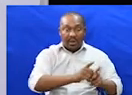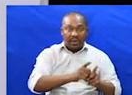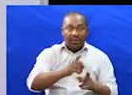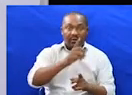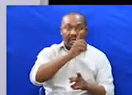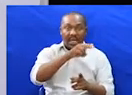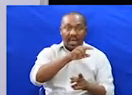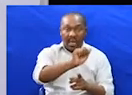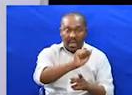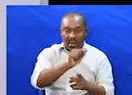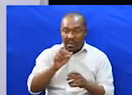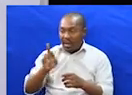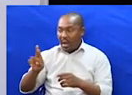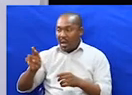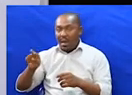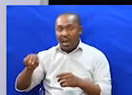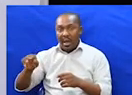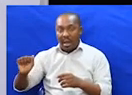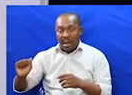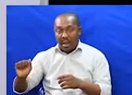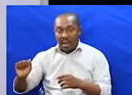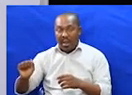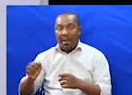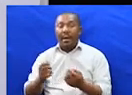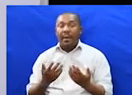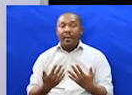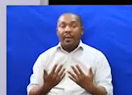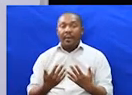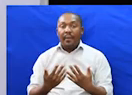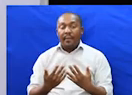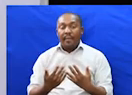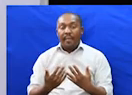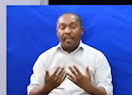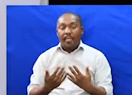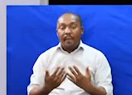RNA, it is the